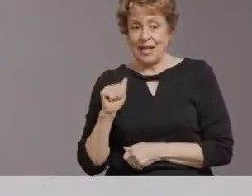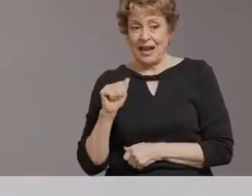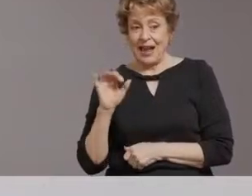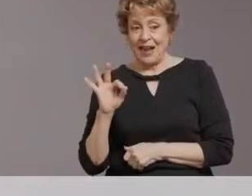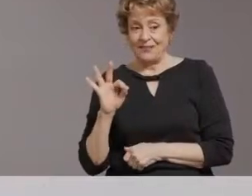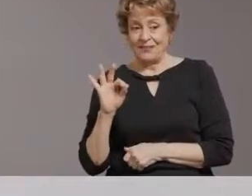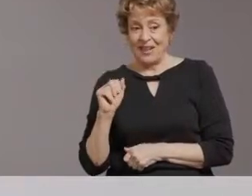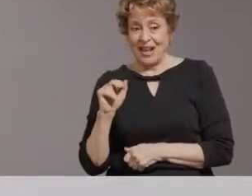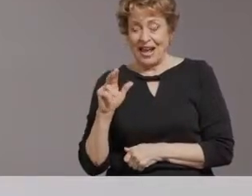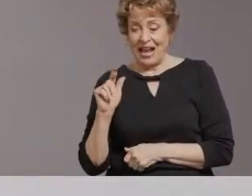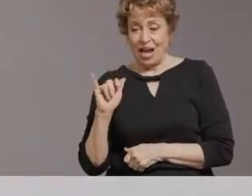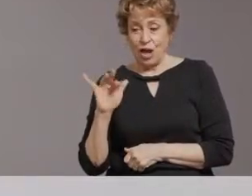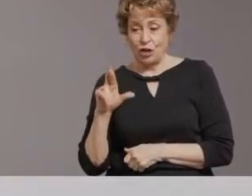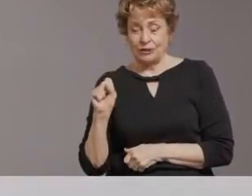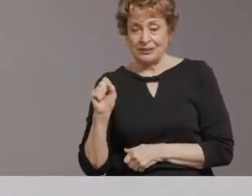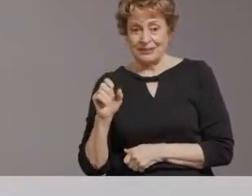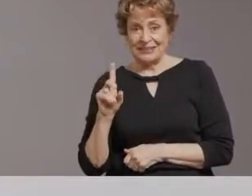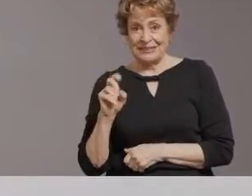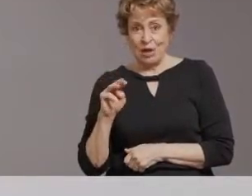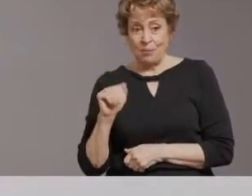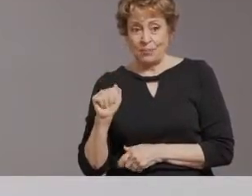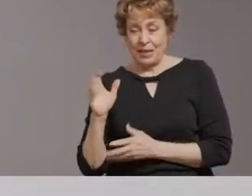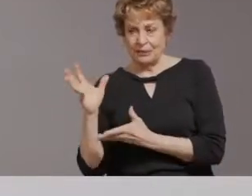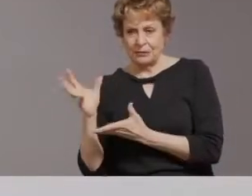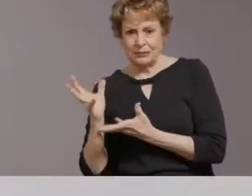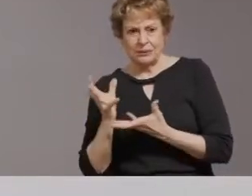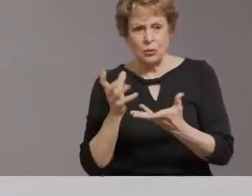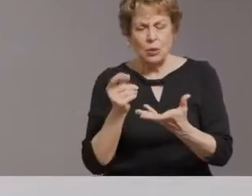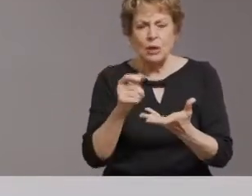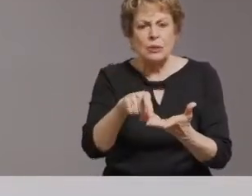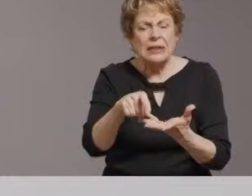partners need, if it's staffing, if it's tents, if it's